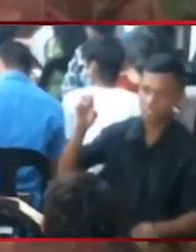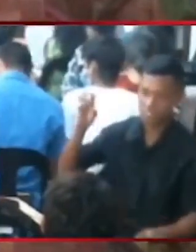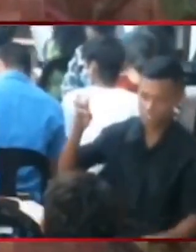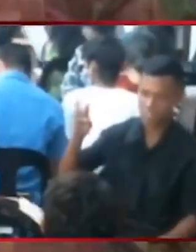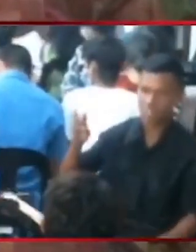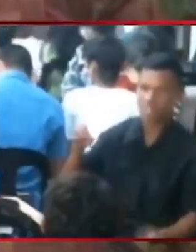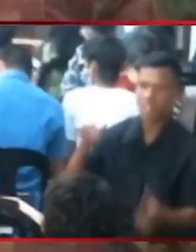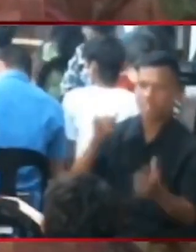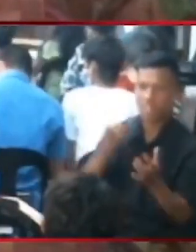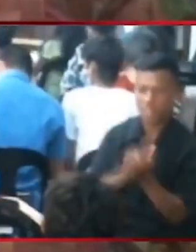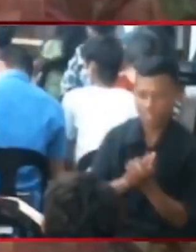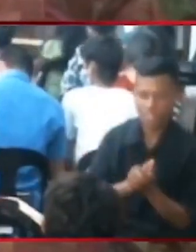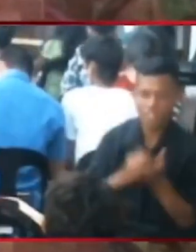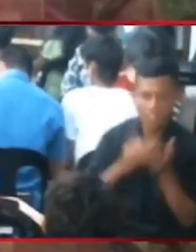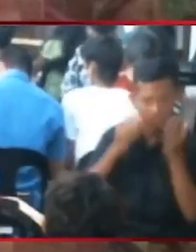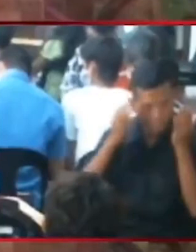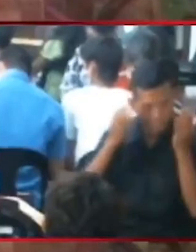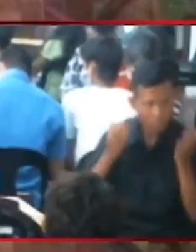that ye